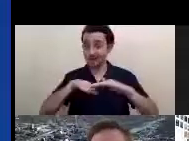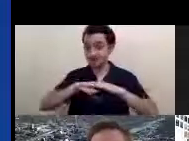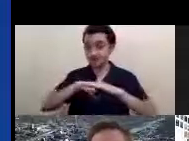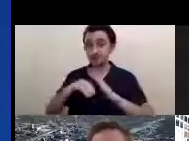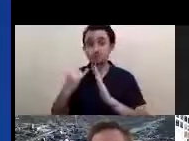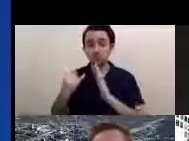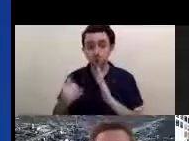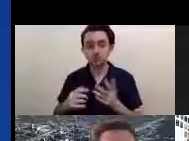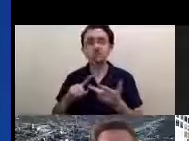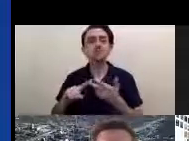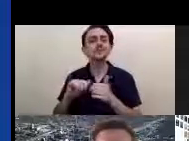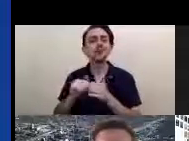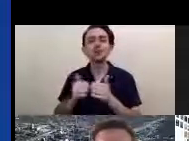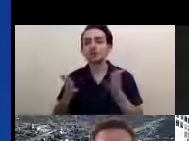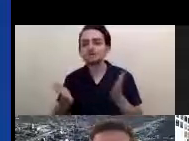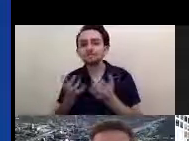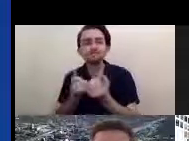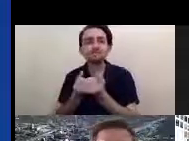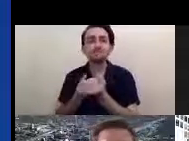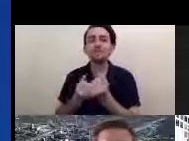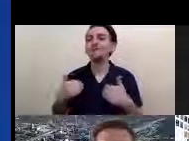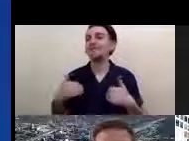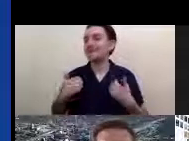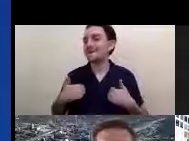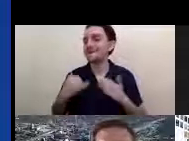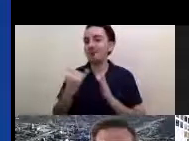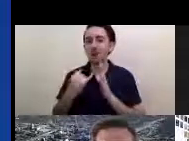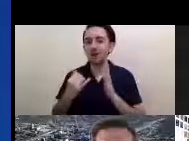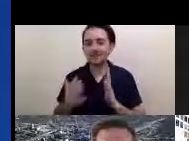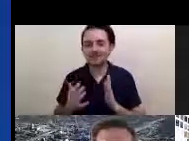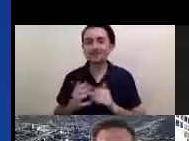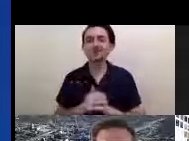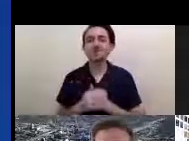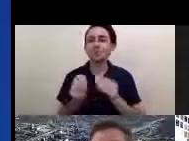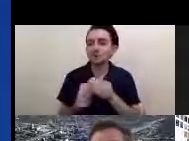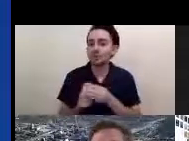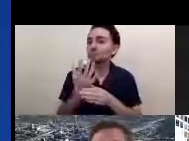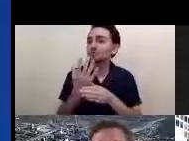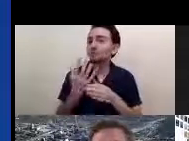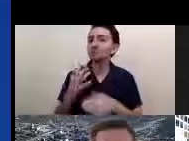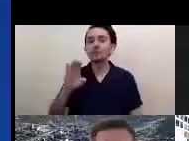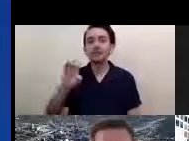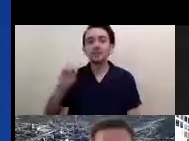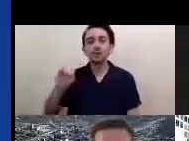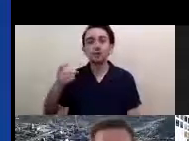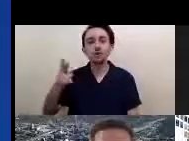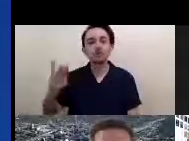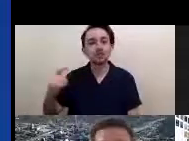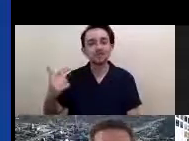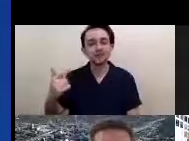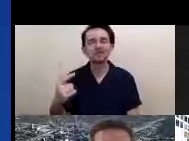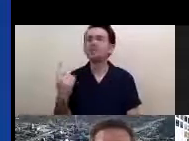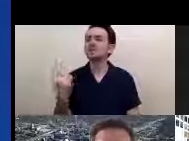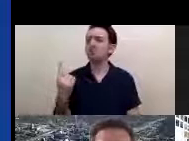emerging artists, even to the point of like, I think someone else mentioned this before, if we're going to be commissioning